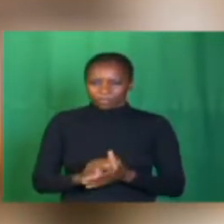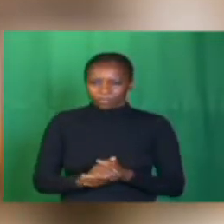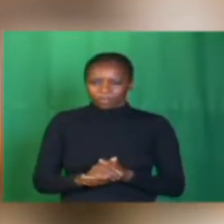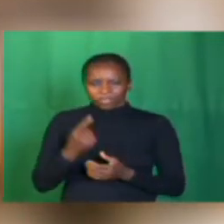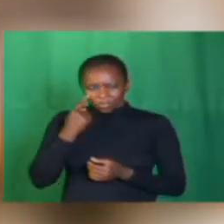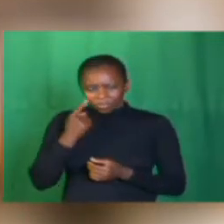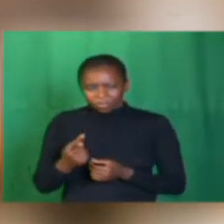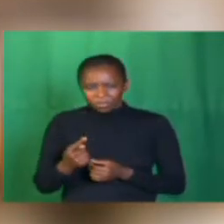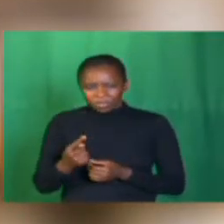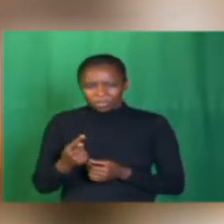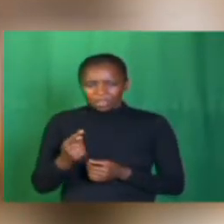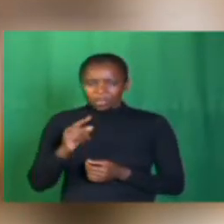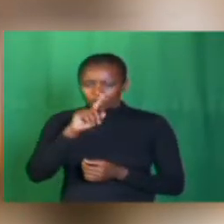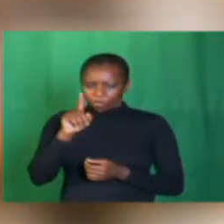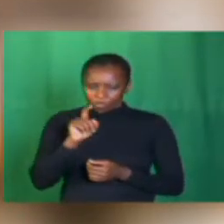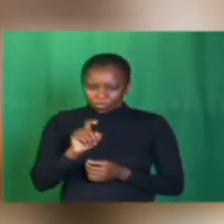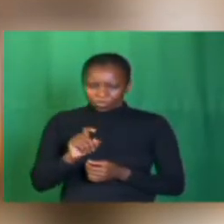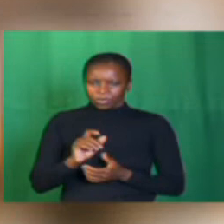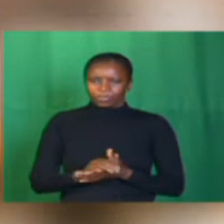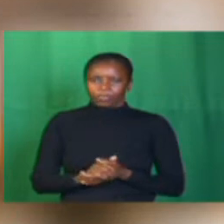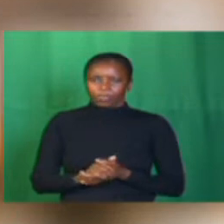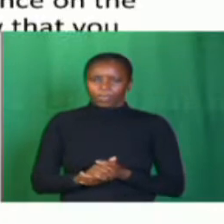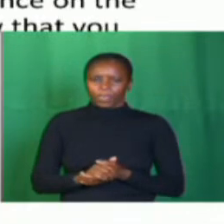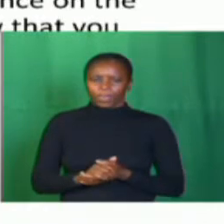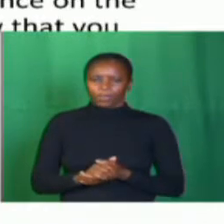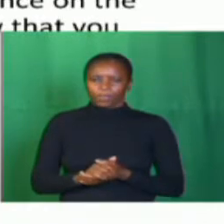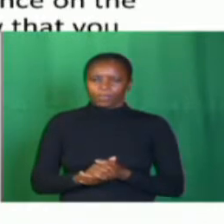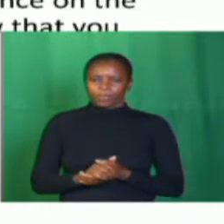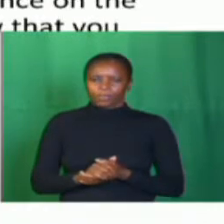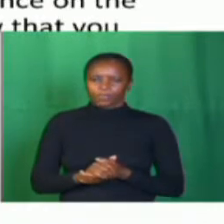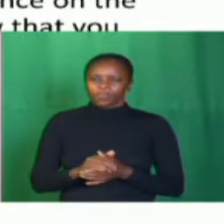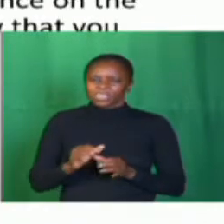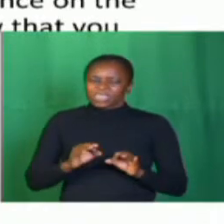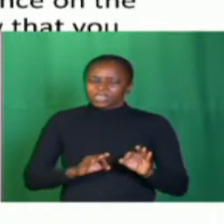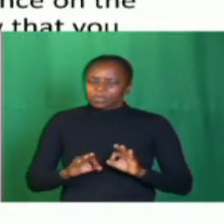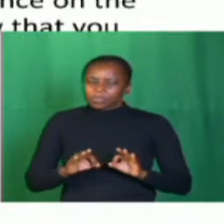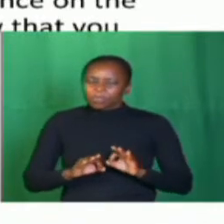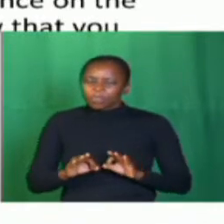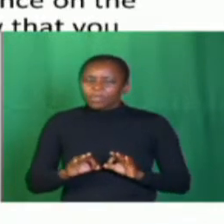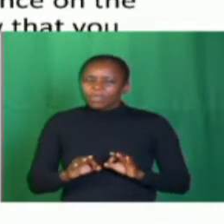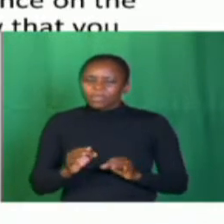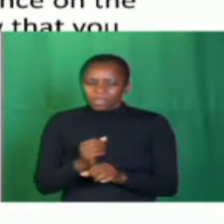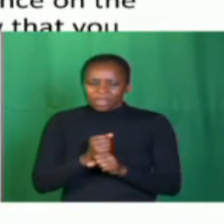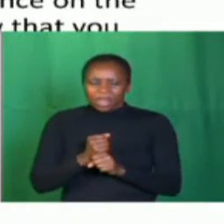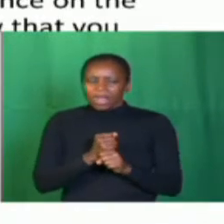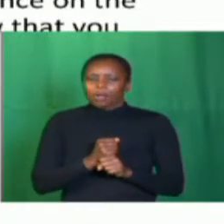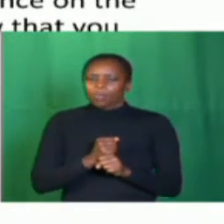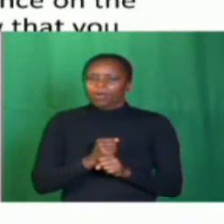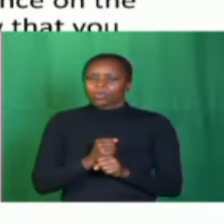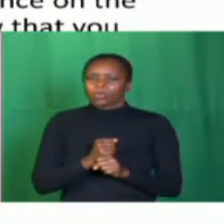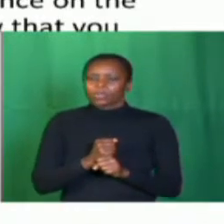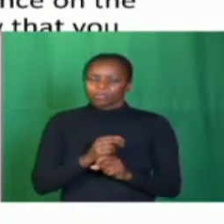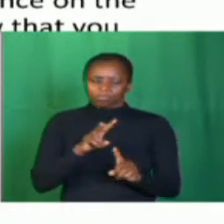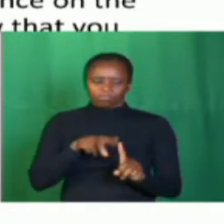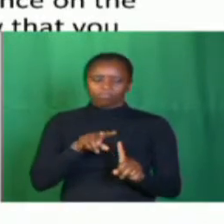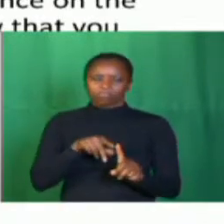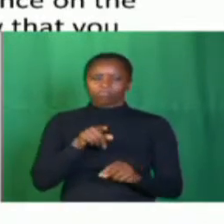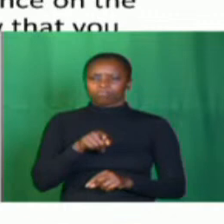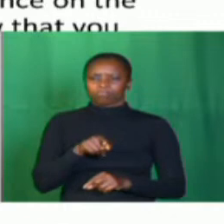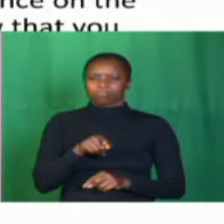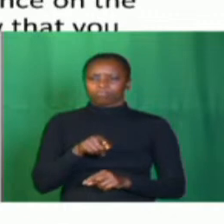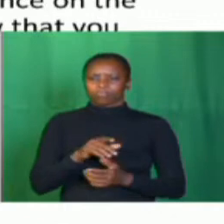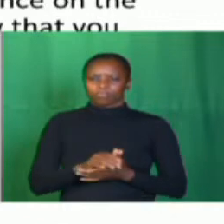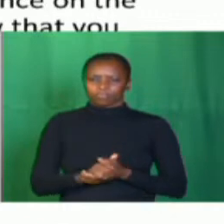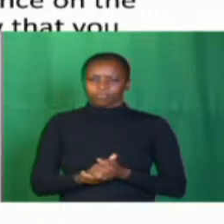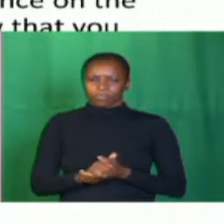at the first question. Give an account of the events in the source above.